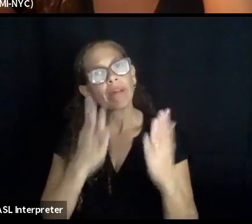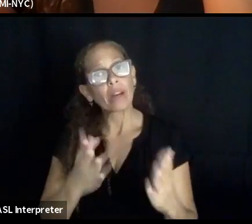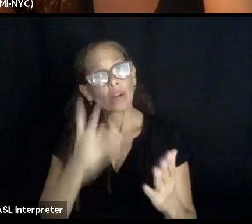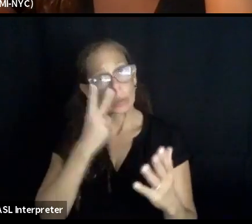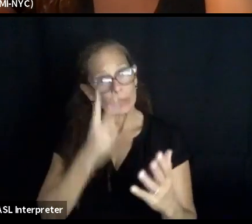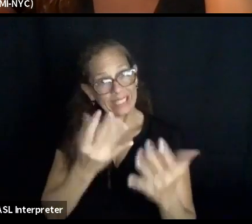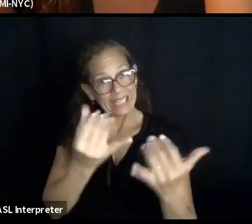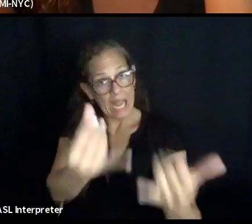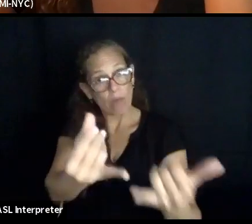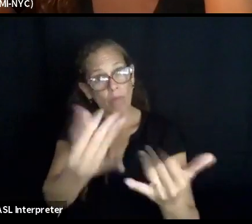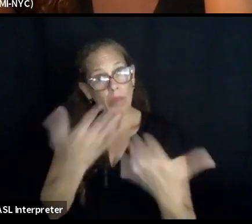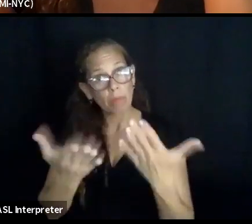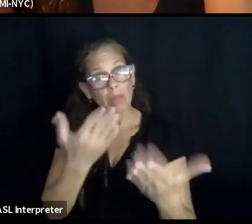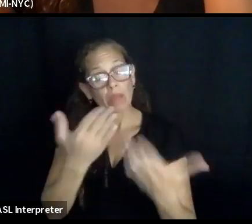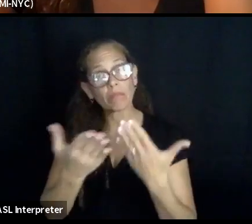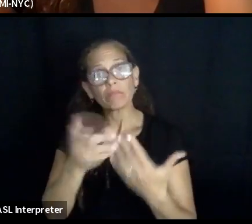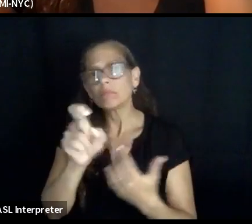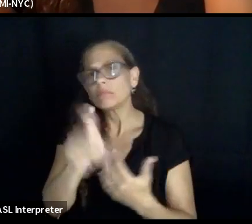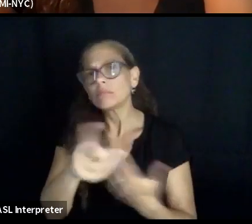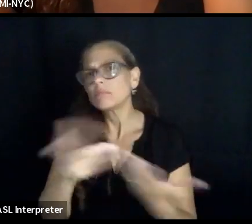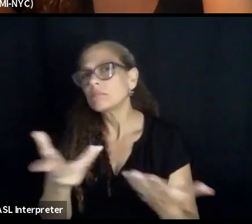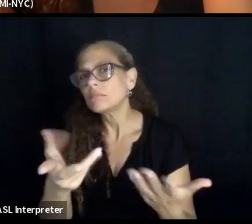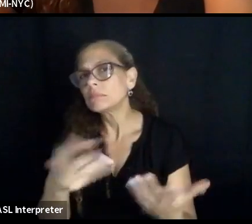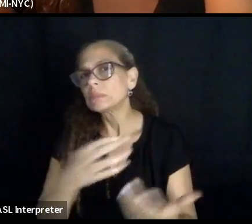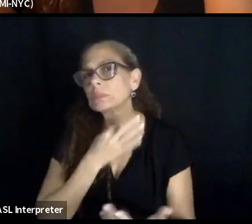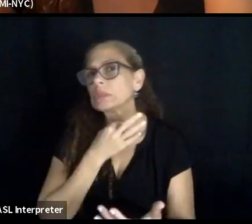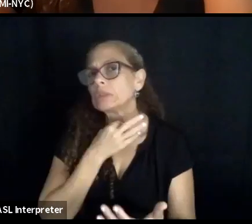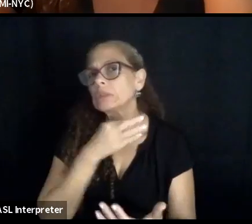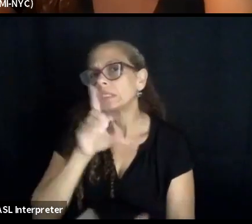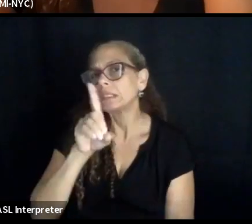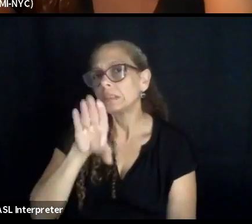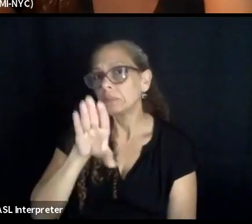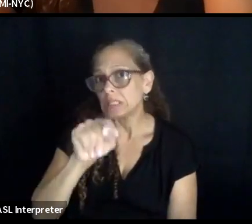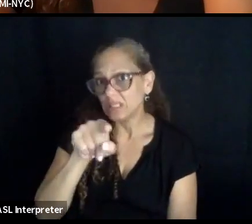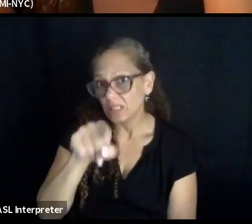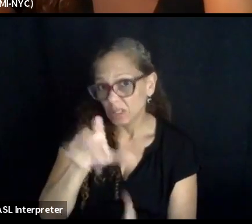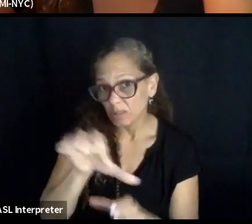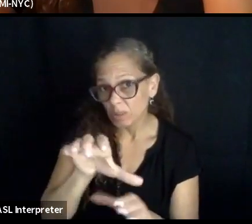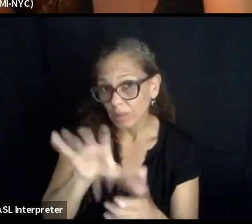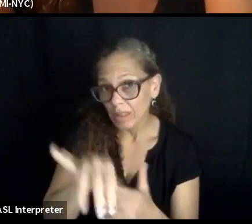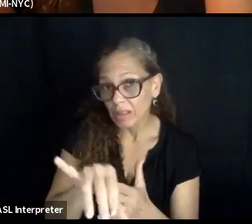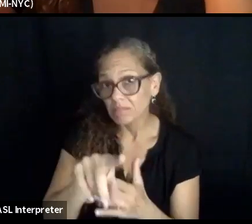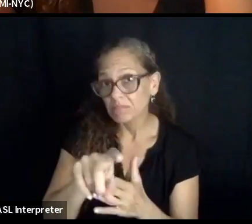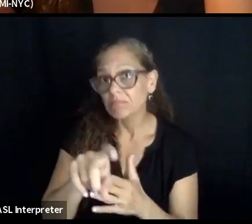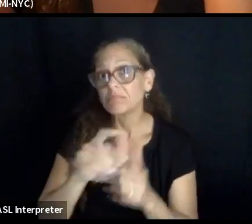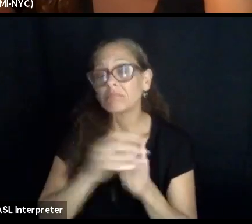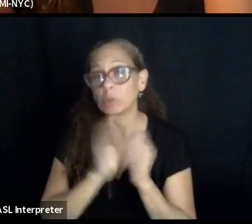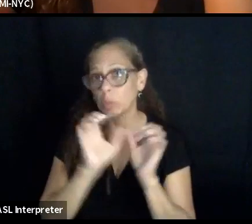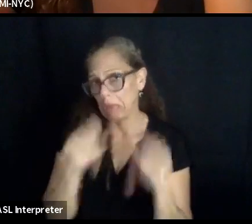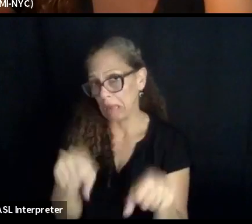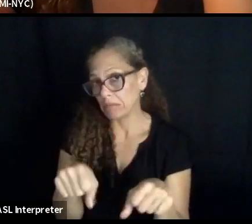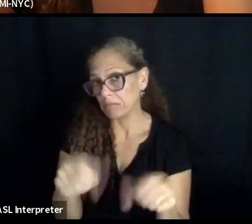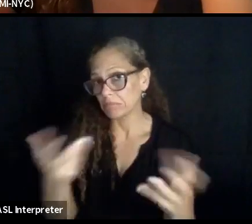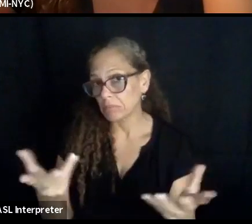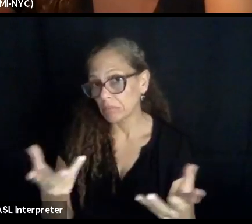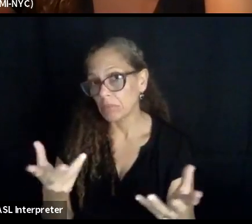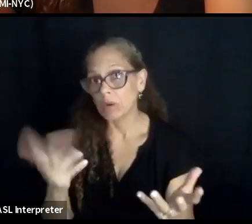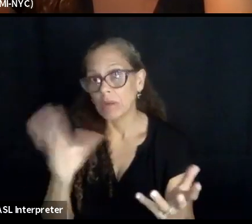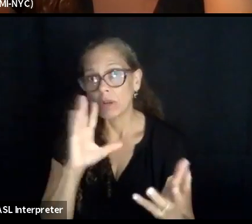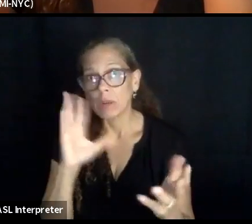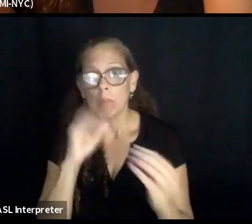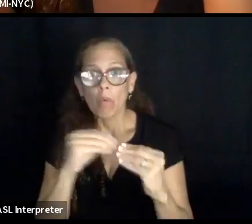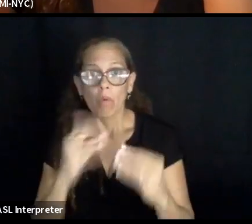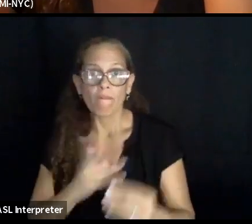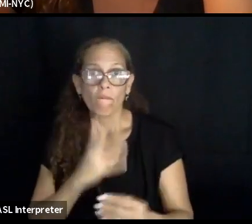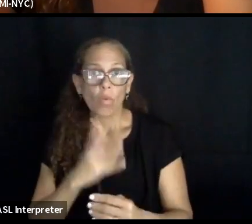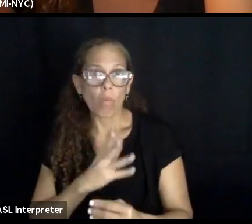seeing currently to state that you're interested. And, I think it does depend on if you are looking for kind of a more formal